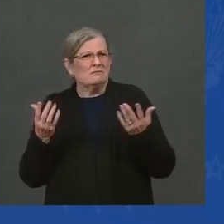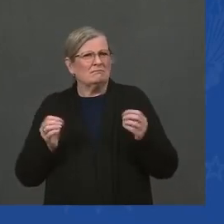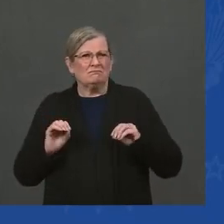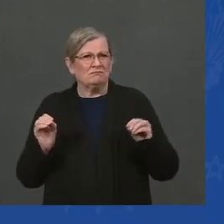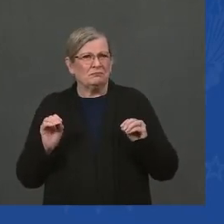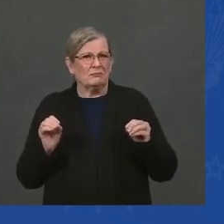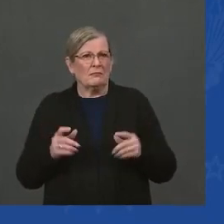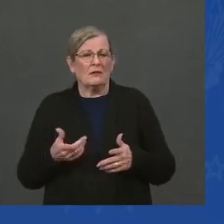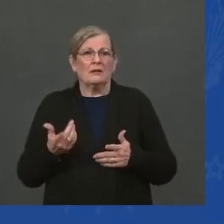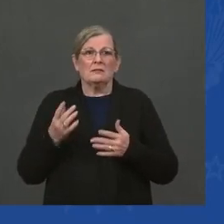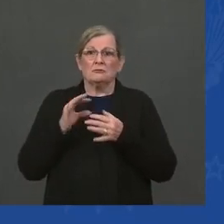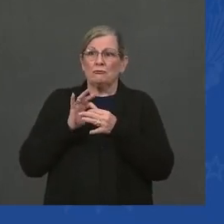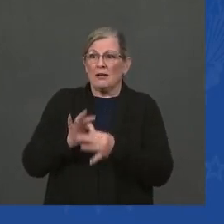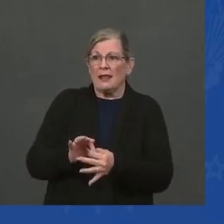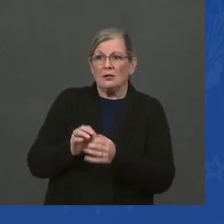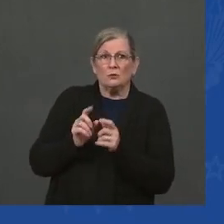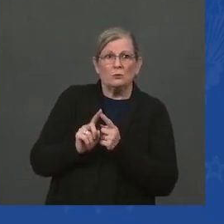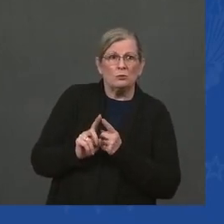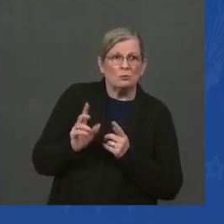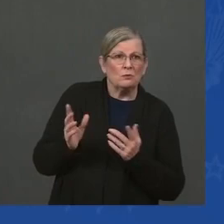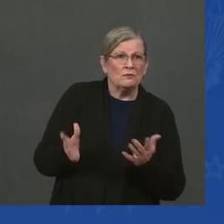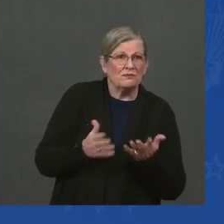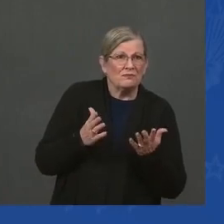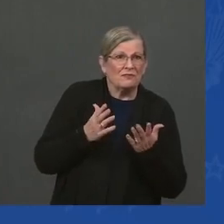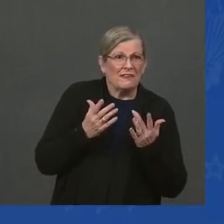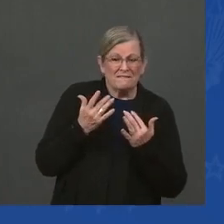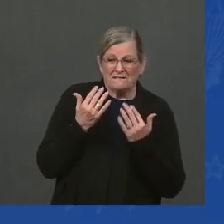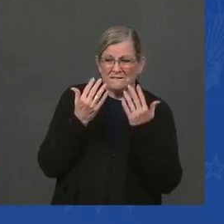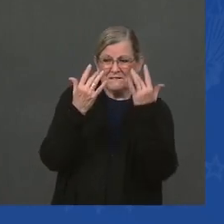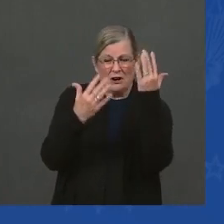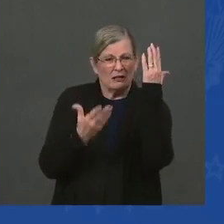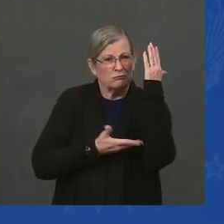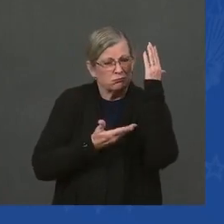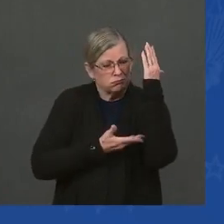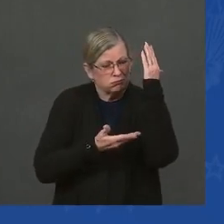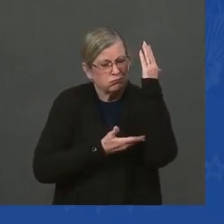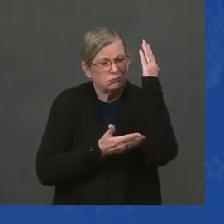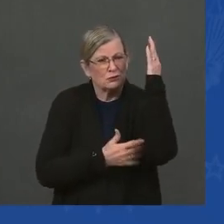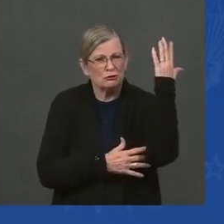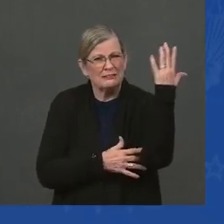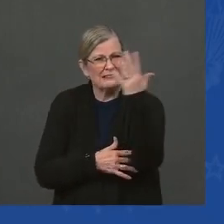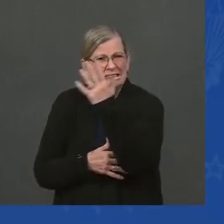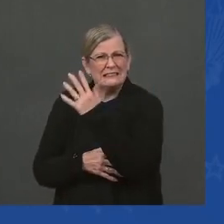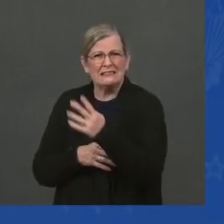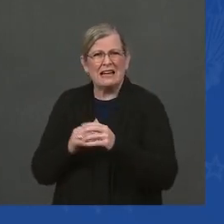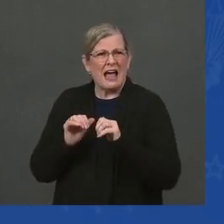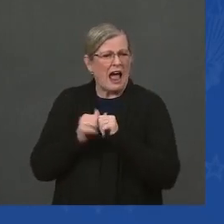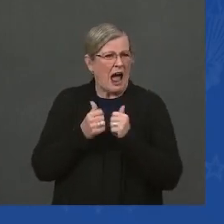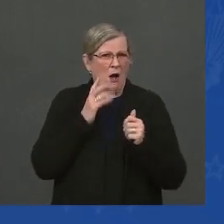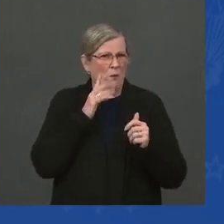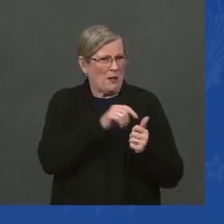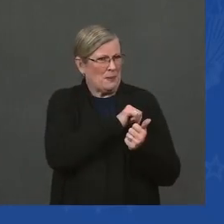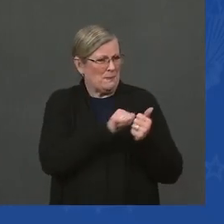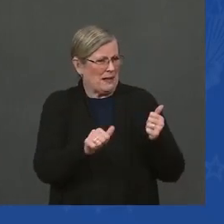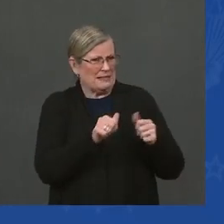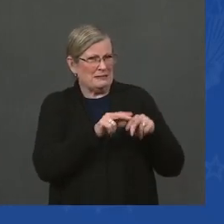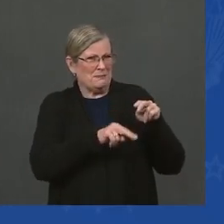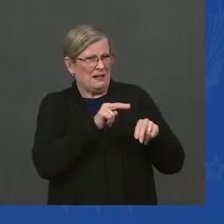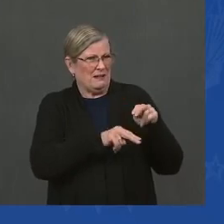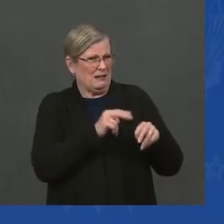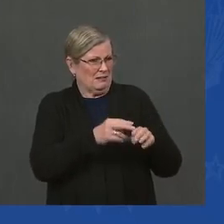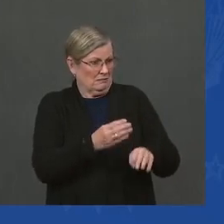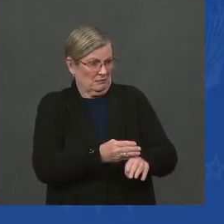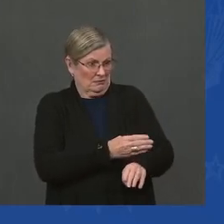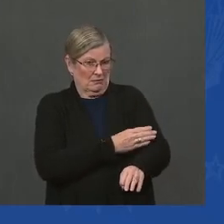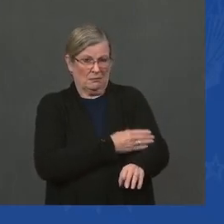with deforestation to what we're going to do on Build Back Better and how we've been able to focus now. I mean, when's the last